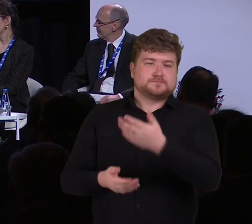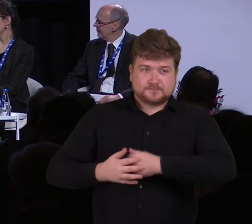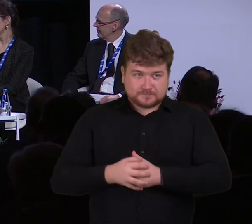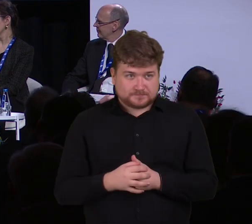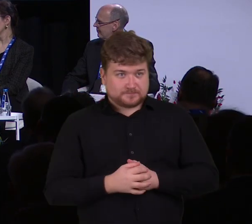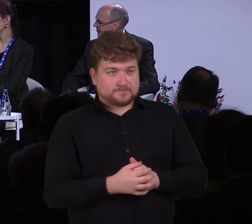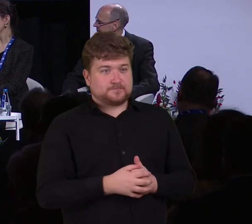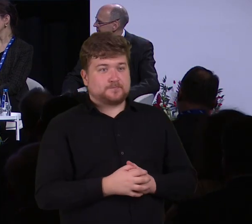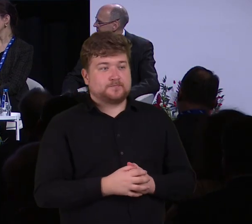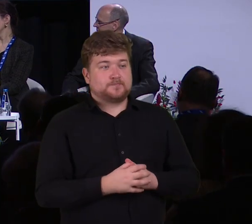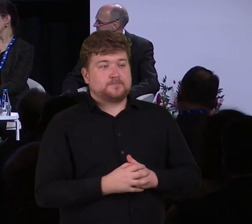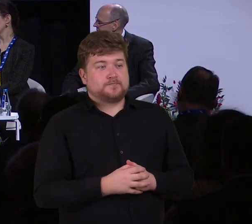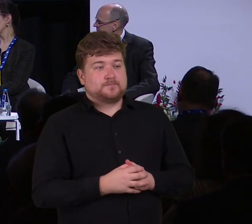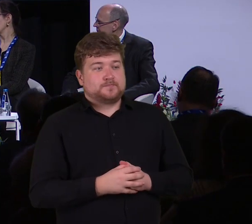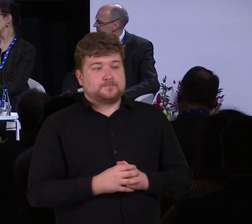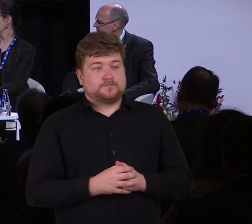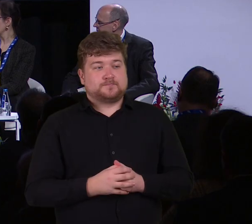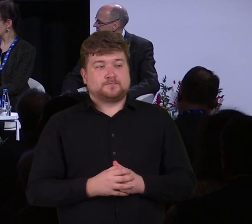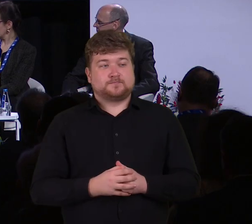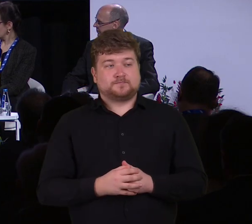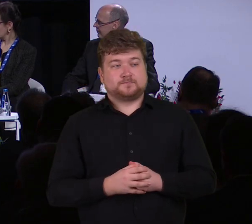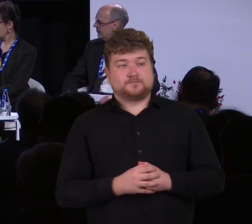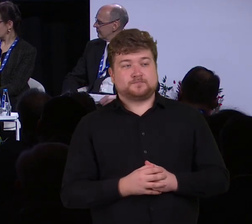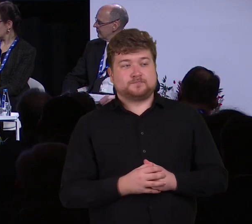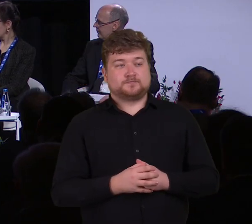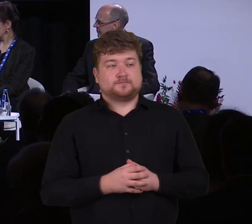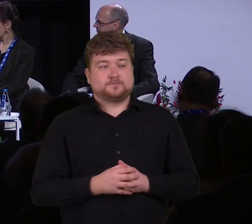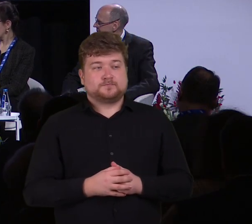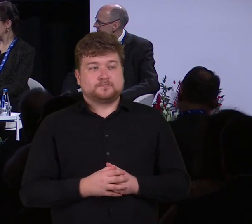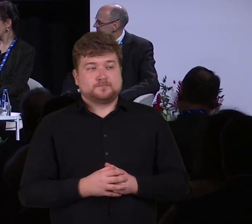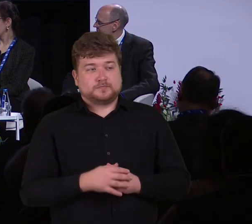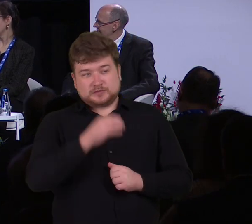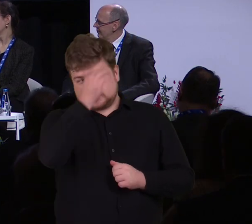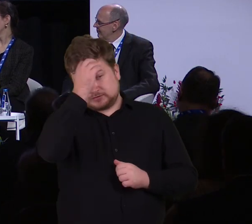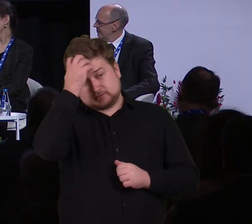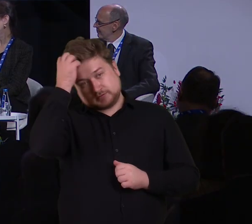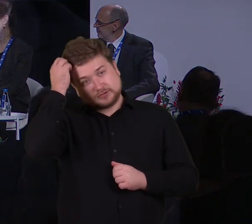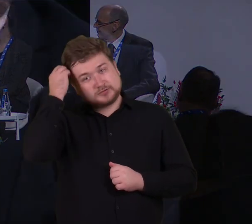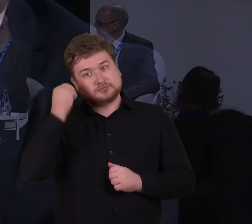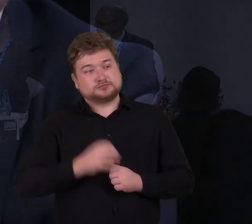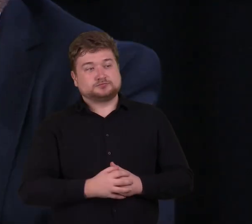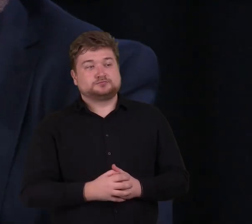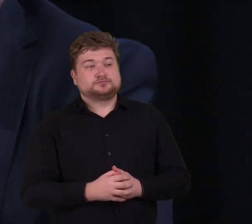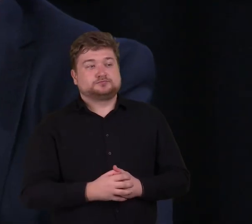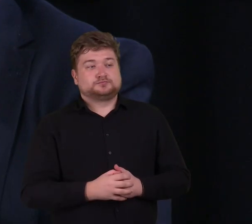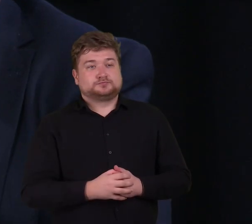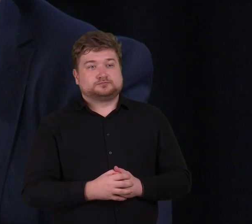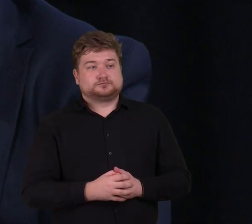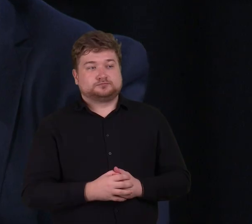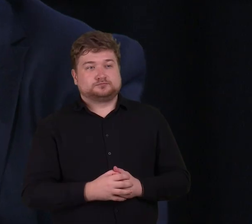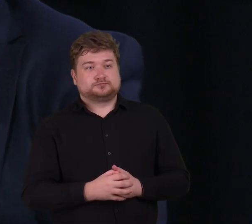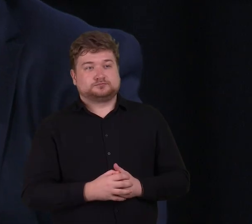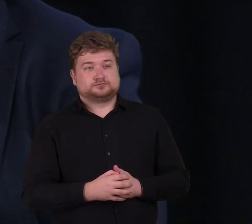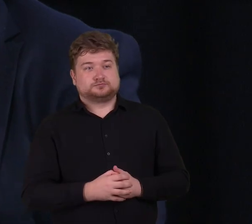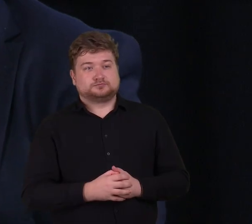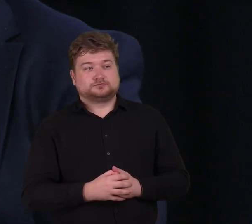and specifically in ITIs. I vote for ITI. Thanks. But, I represent a national body responsible